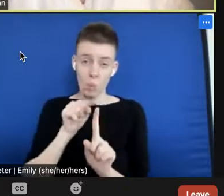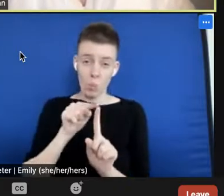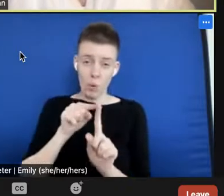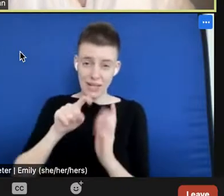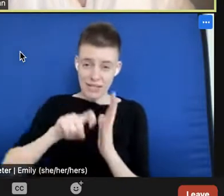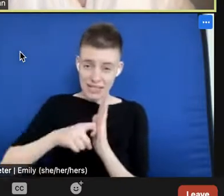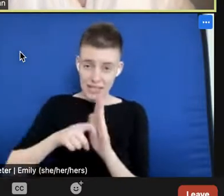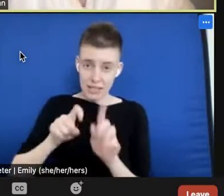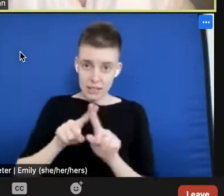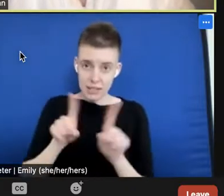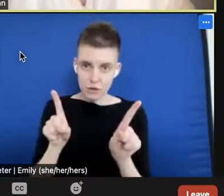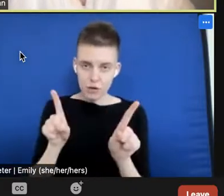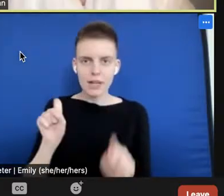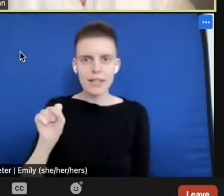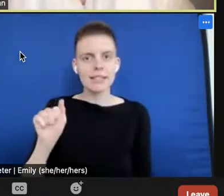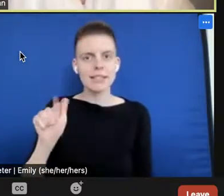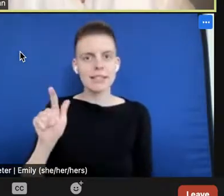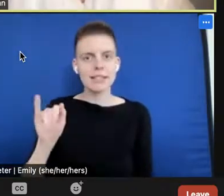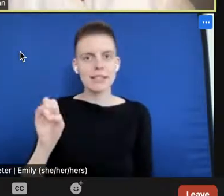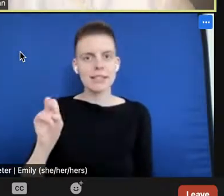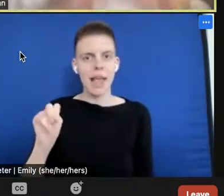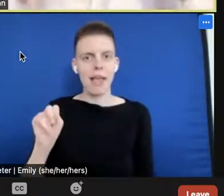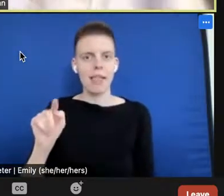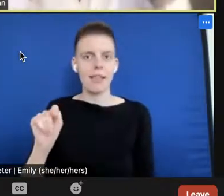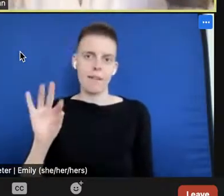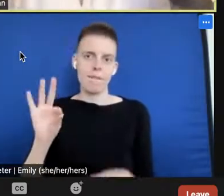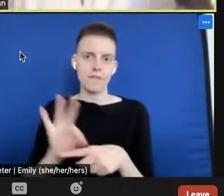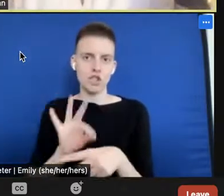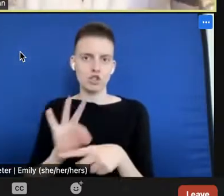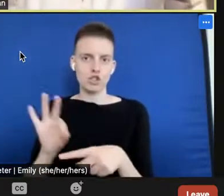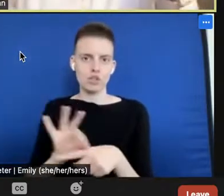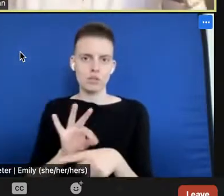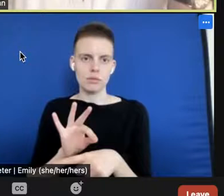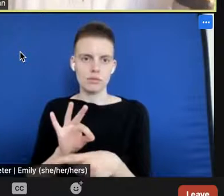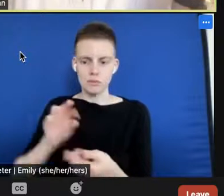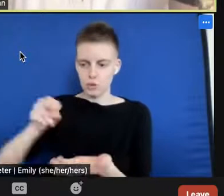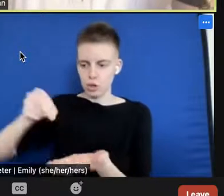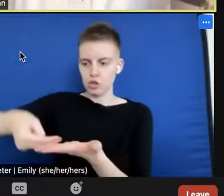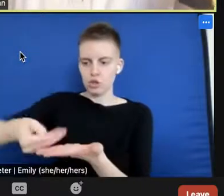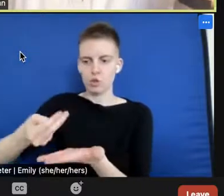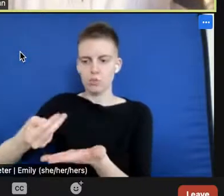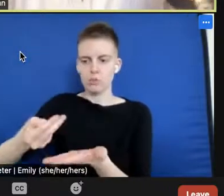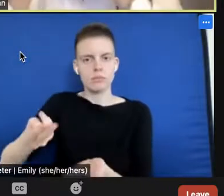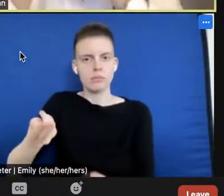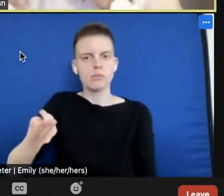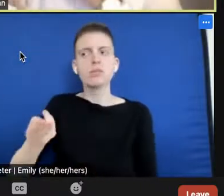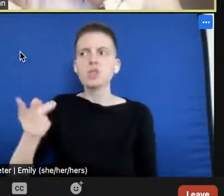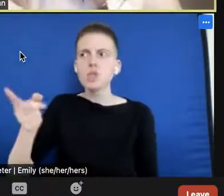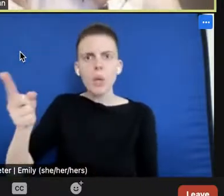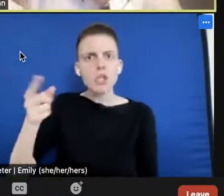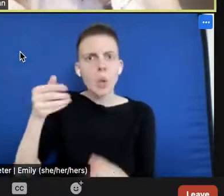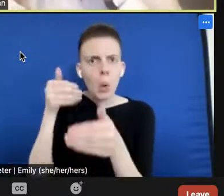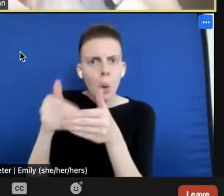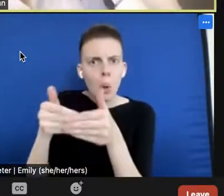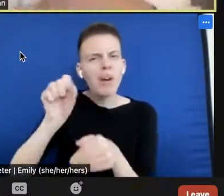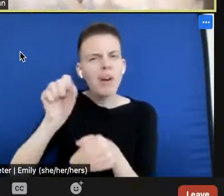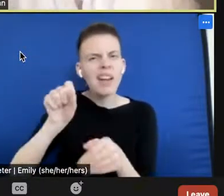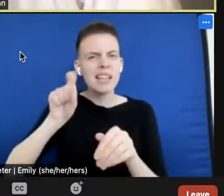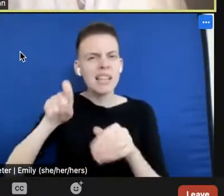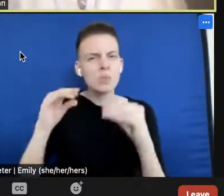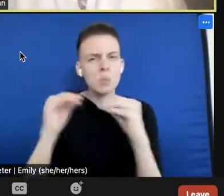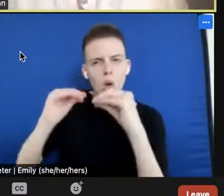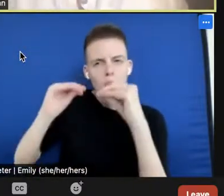of the scoop, okay? So students sort of in the ballpark, but really need some direct instruction on salient visual features.